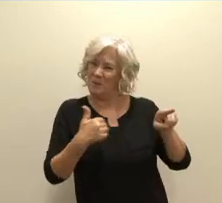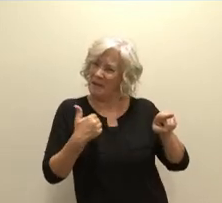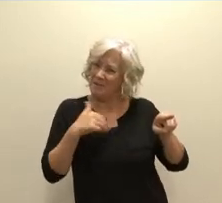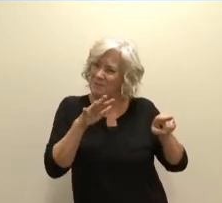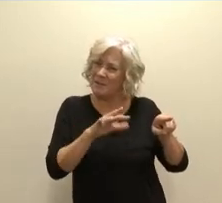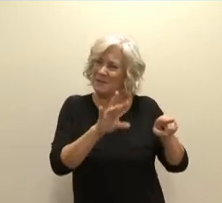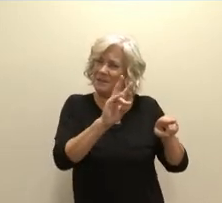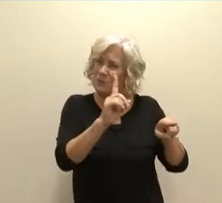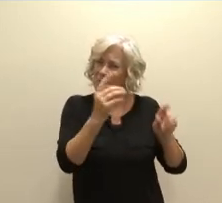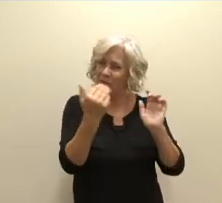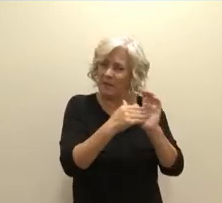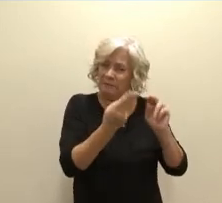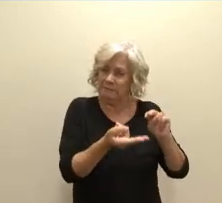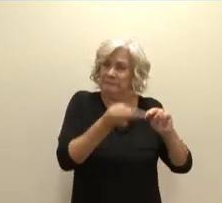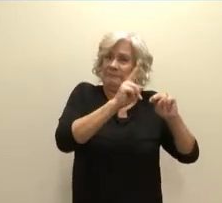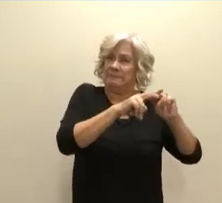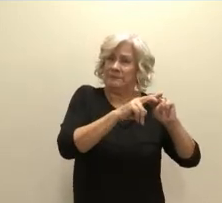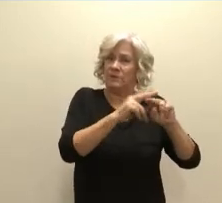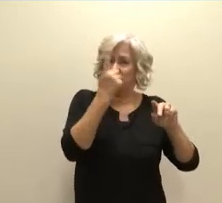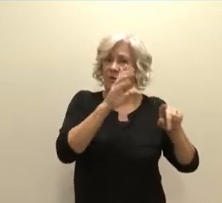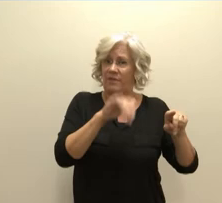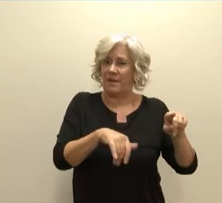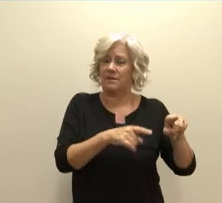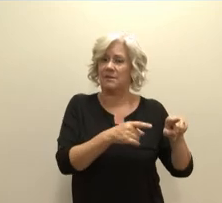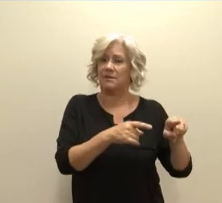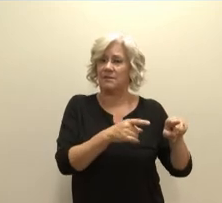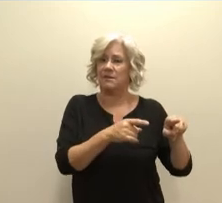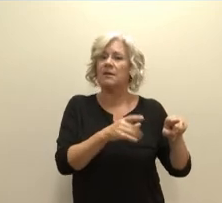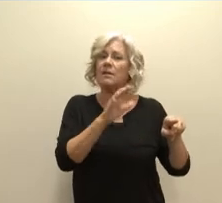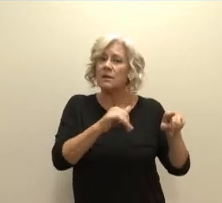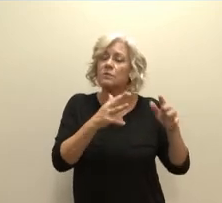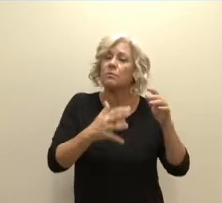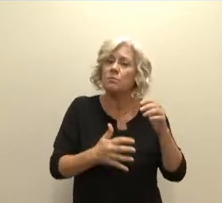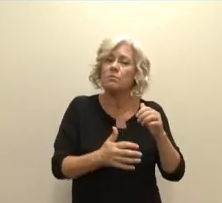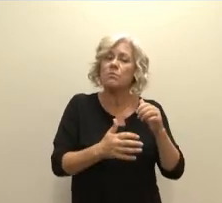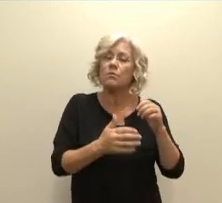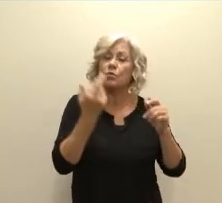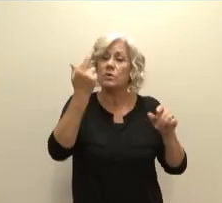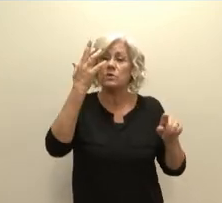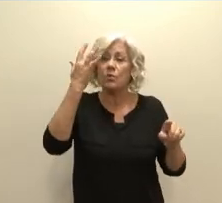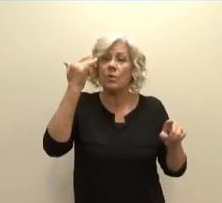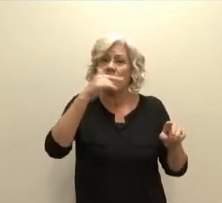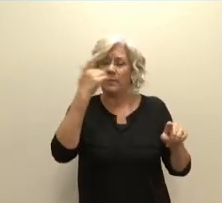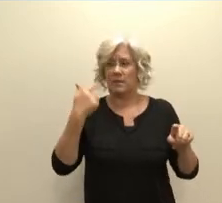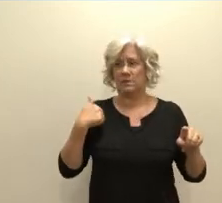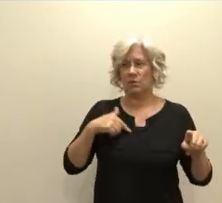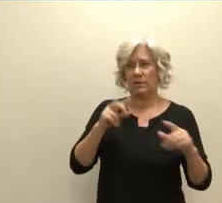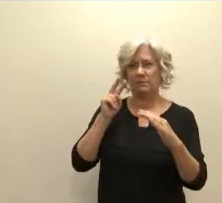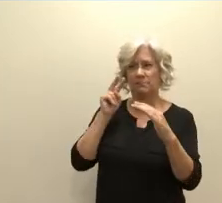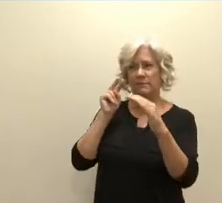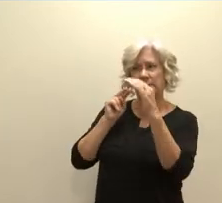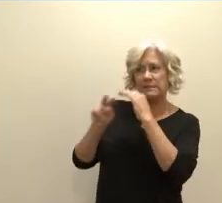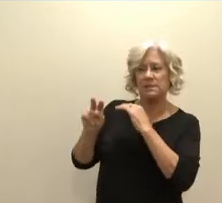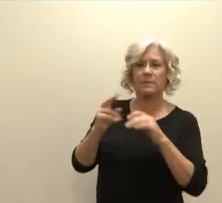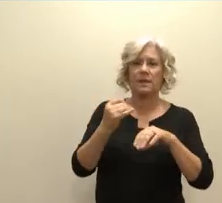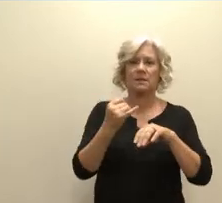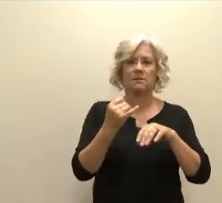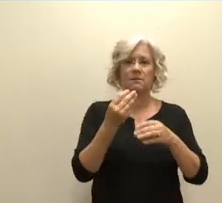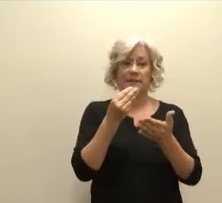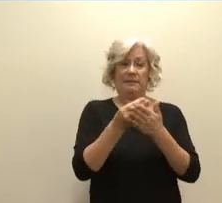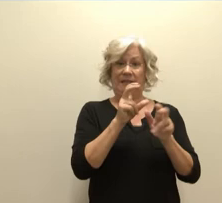$71,000 increase in the fund balance. That is mostly due to anticipated investment earnings.